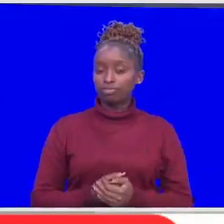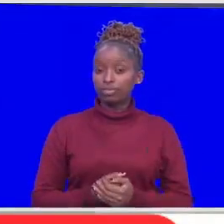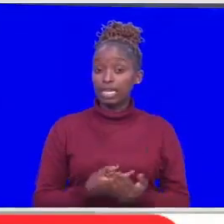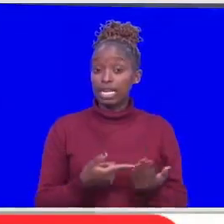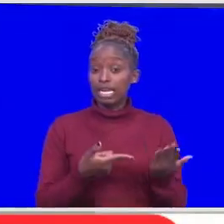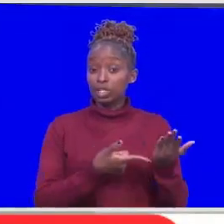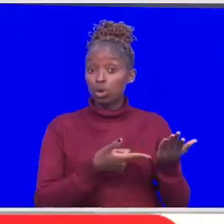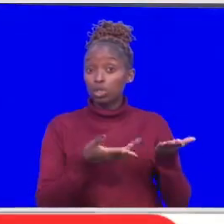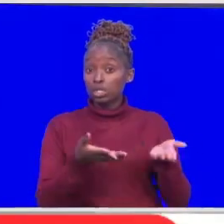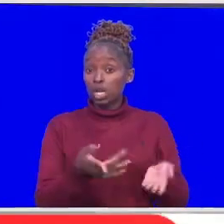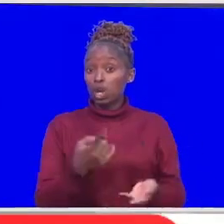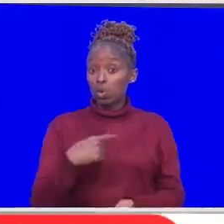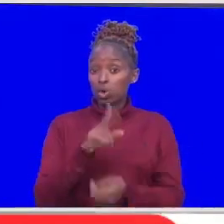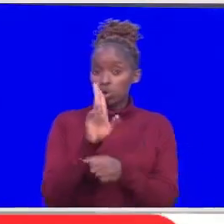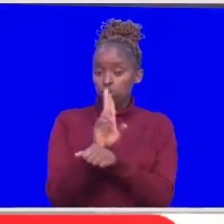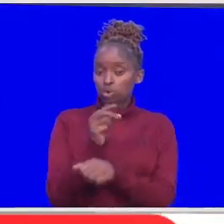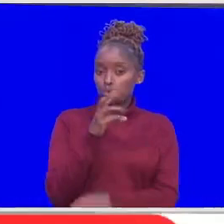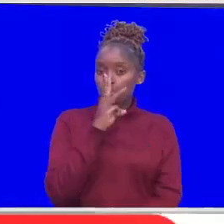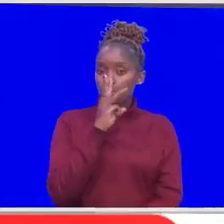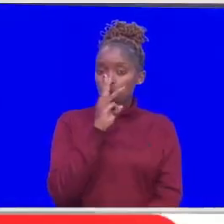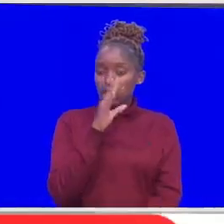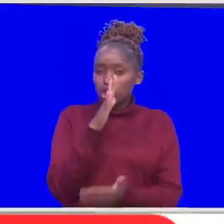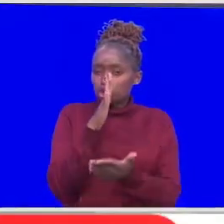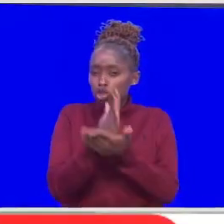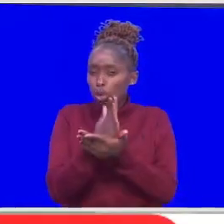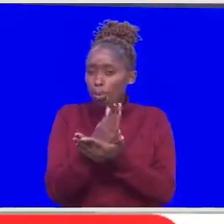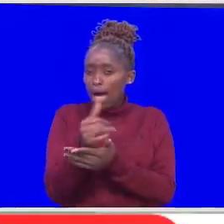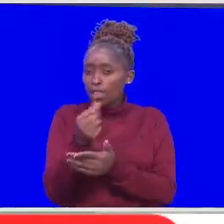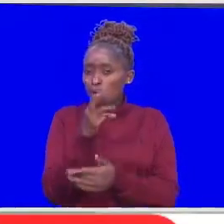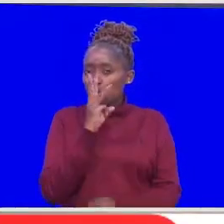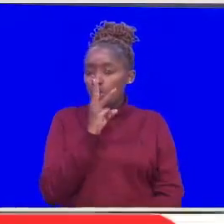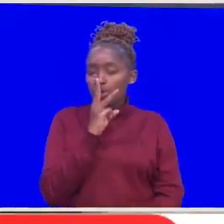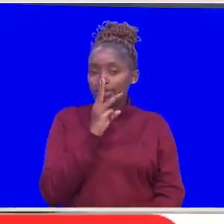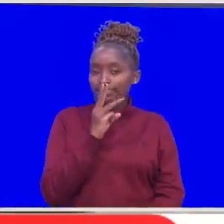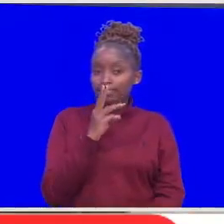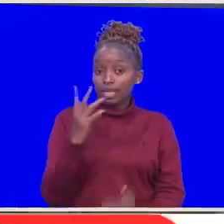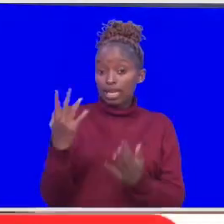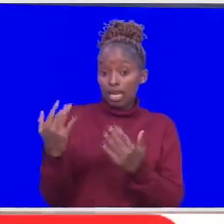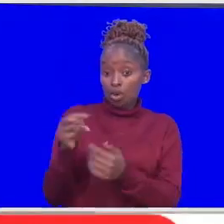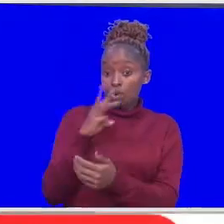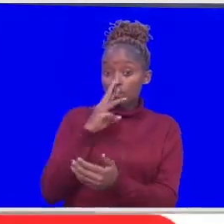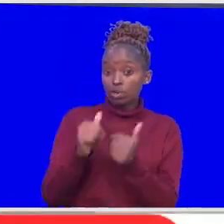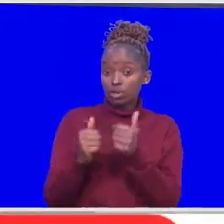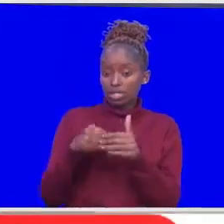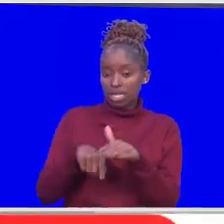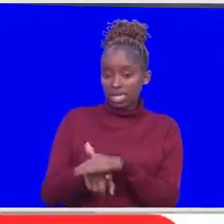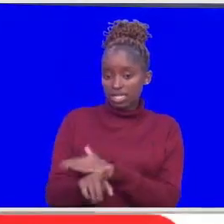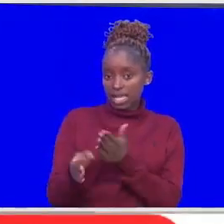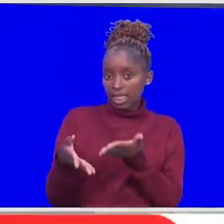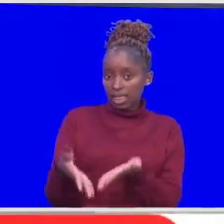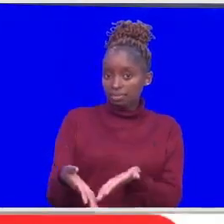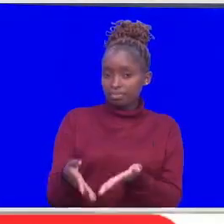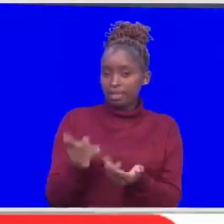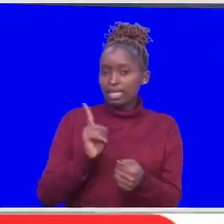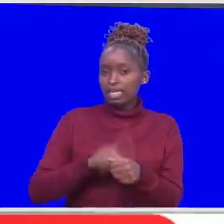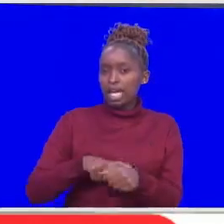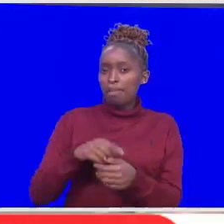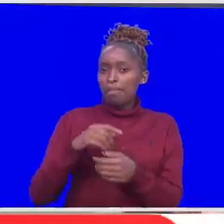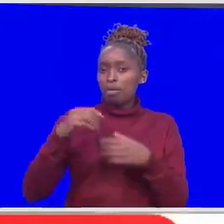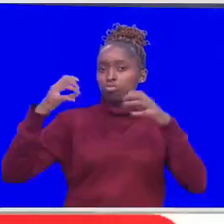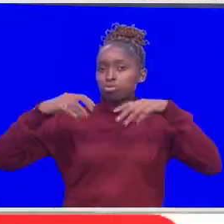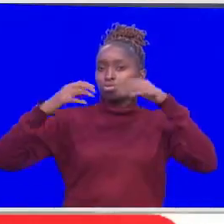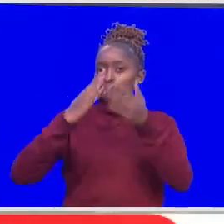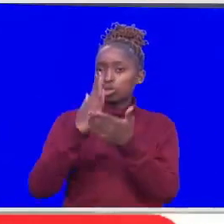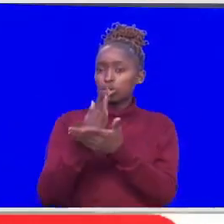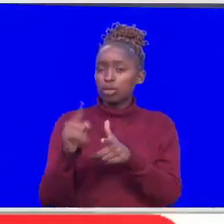unatumia maji kuzuia maji. Na ile maji tunaweka hapa ndani, wakati mvua inakatika,